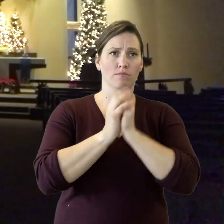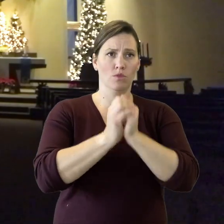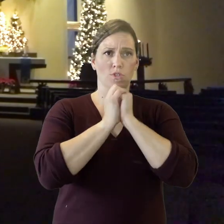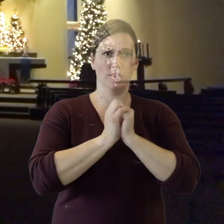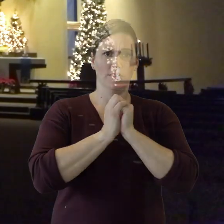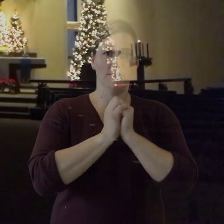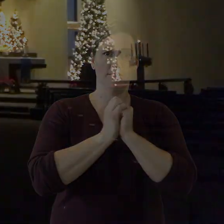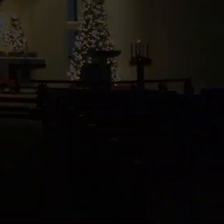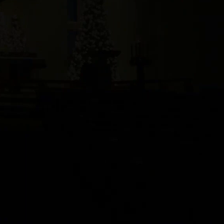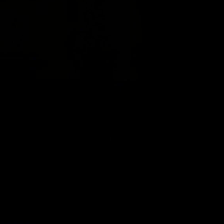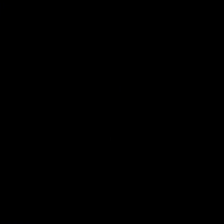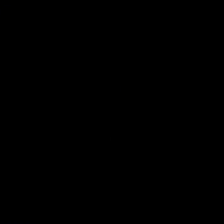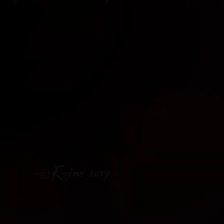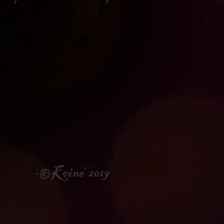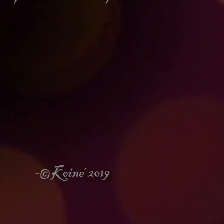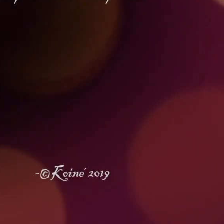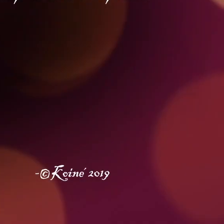worship.